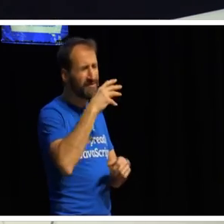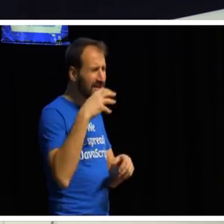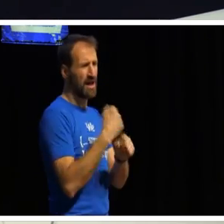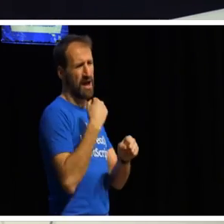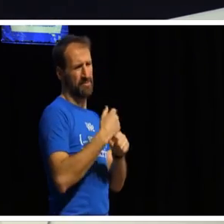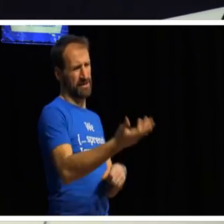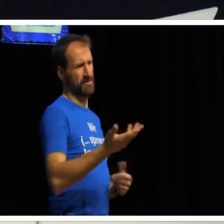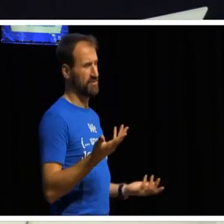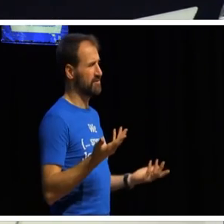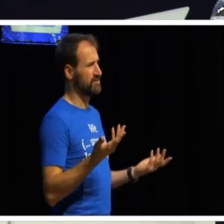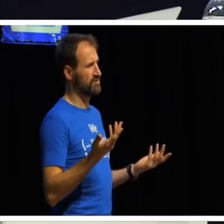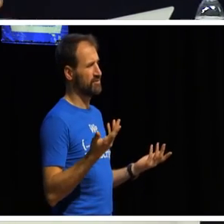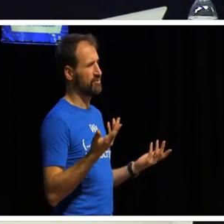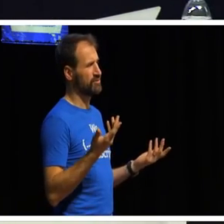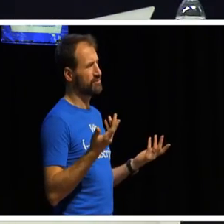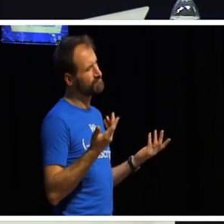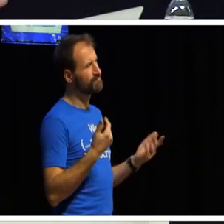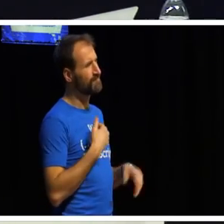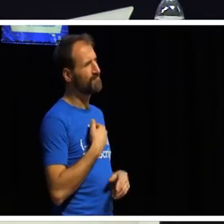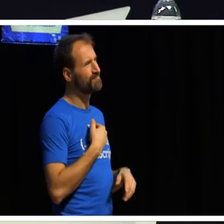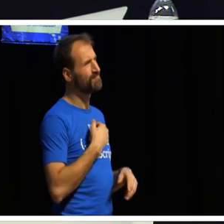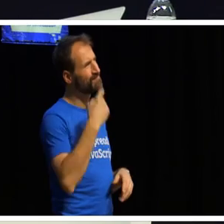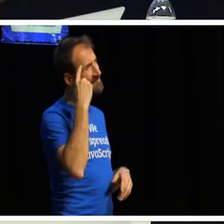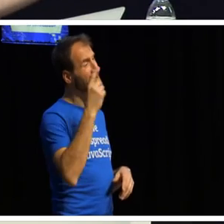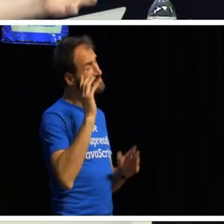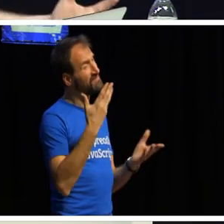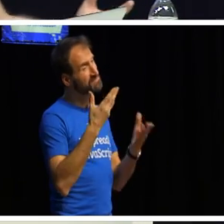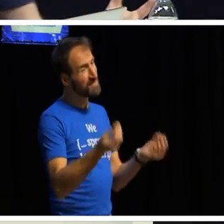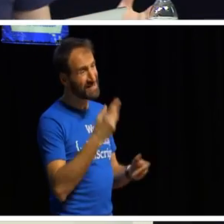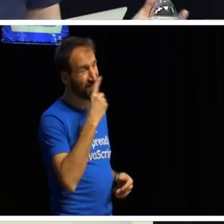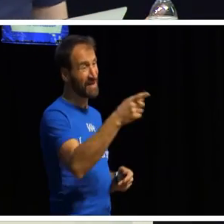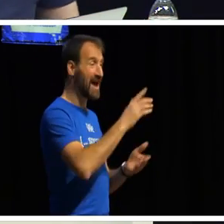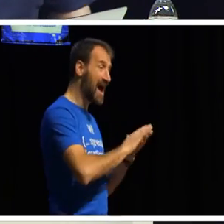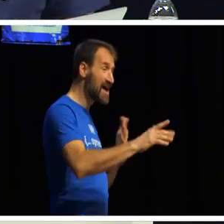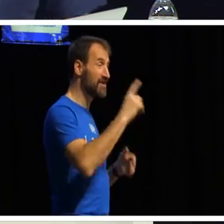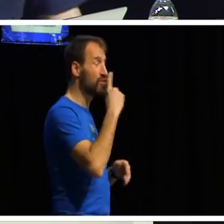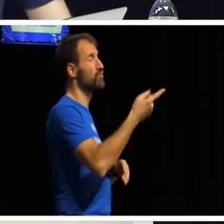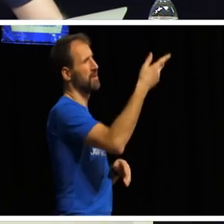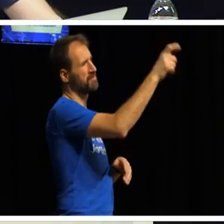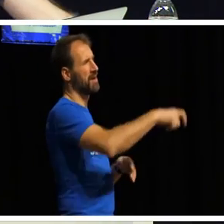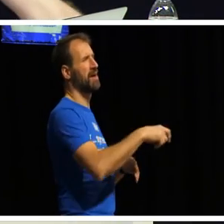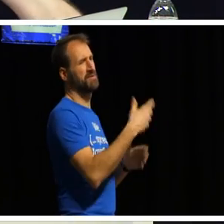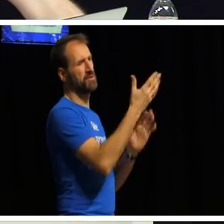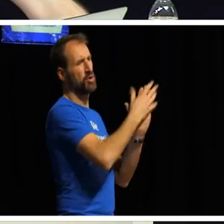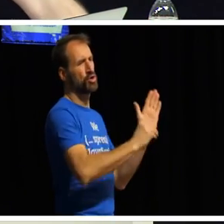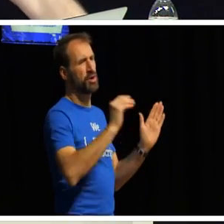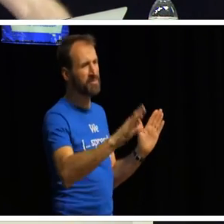single-page apps. And I know what happens when you just copy someone else without really understanding the situation.